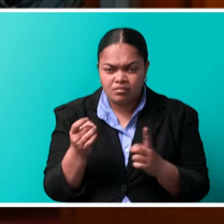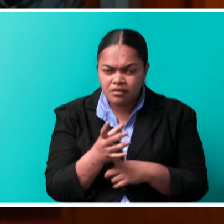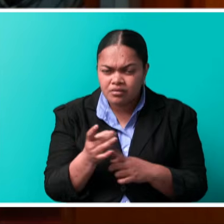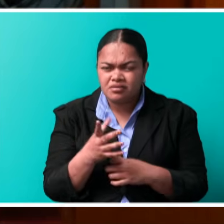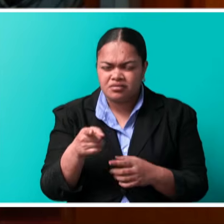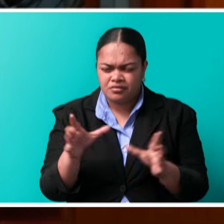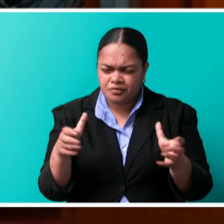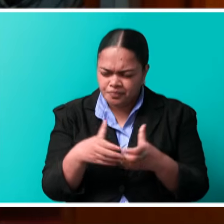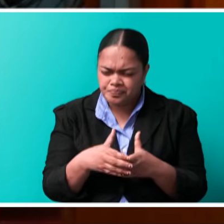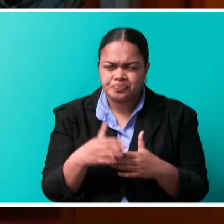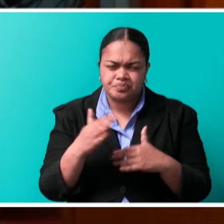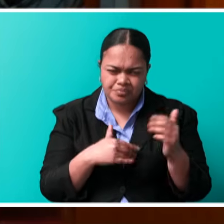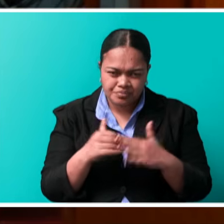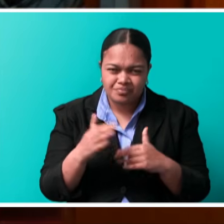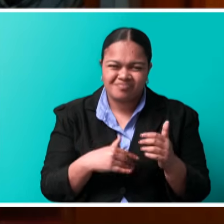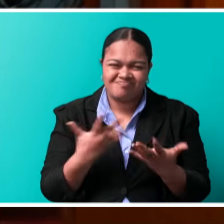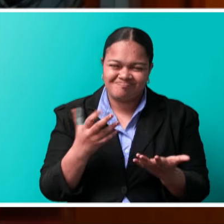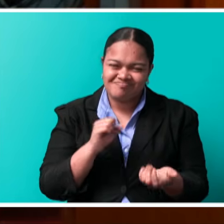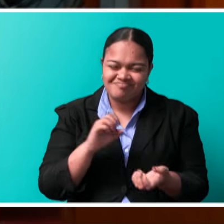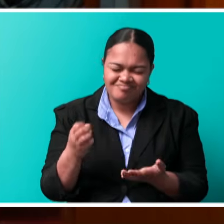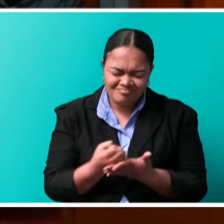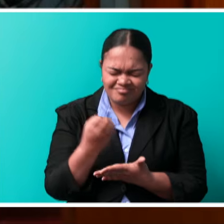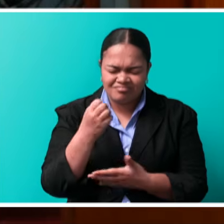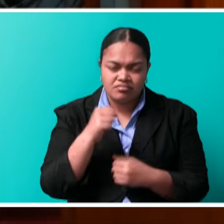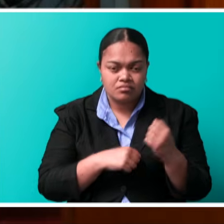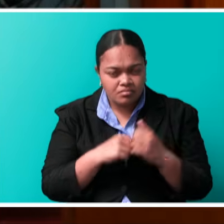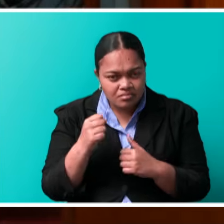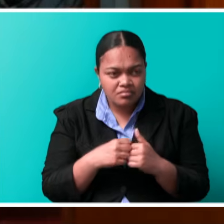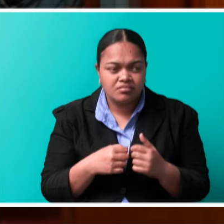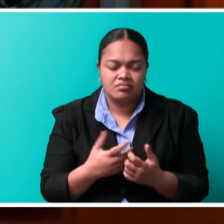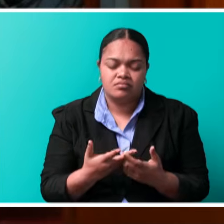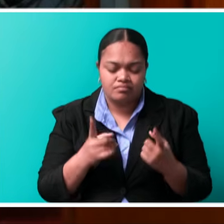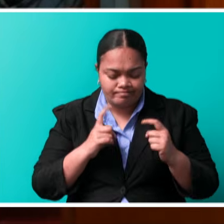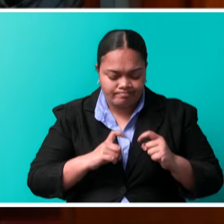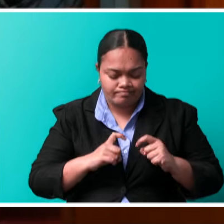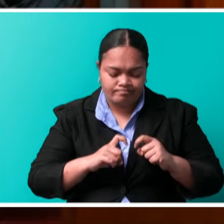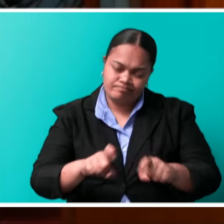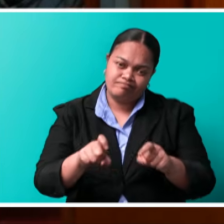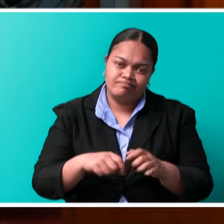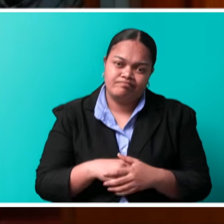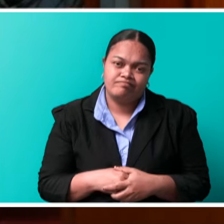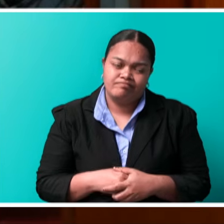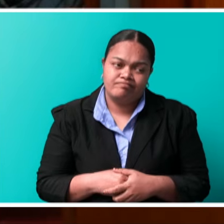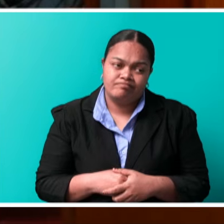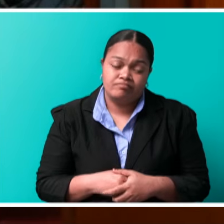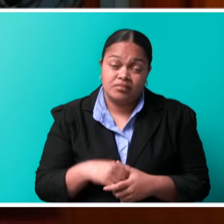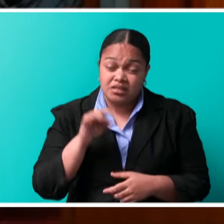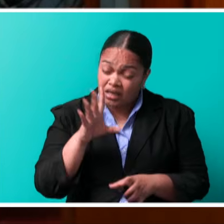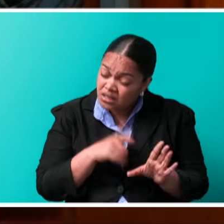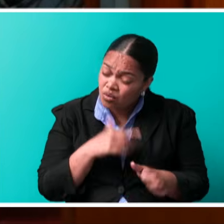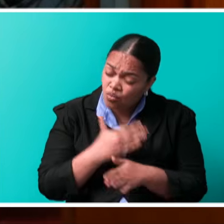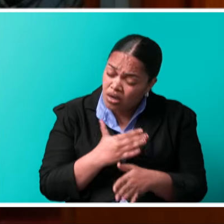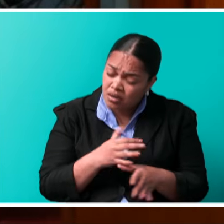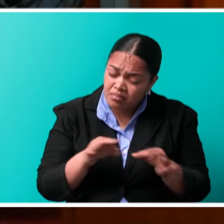focuses on building the economic structure, and this is profound and lasting. The agreed 10-year work plan in